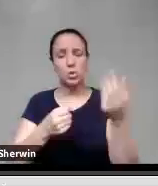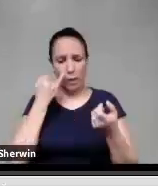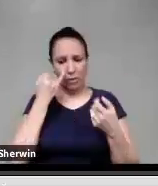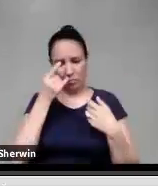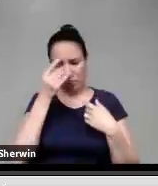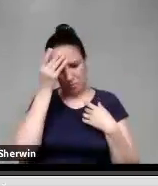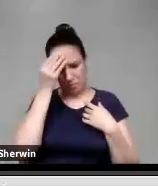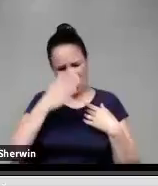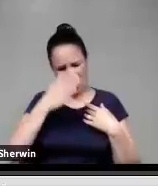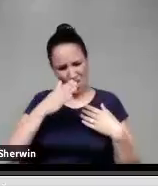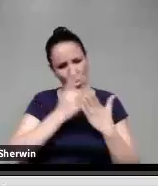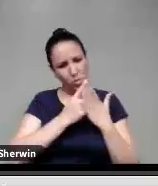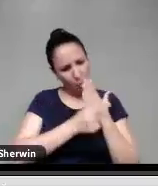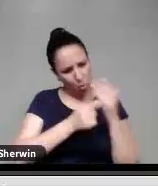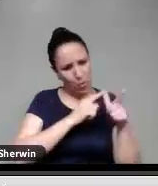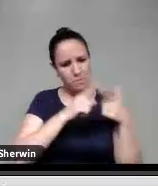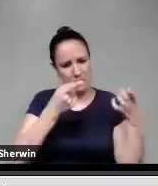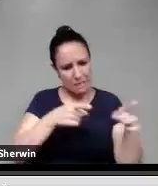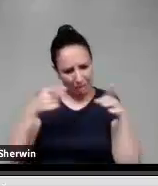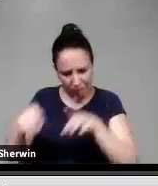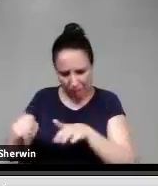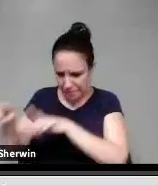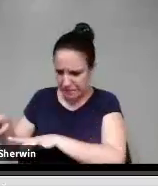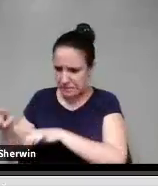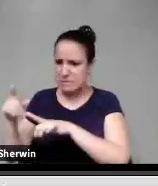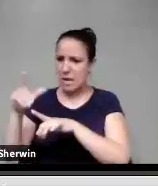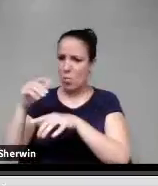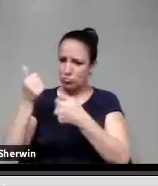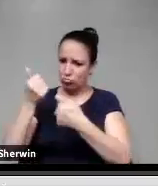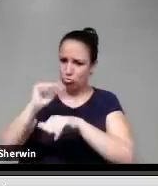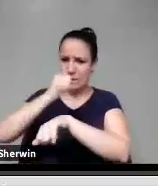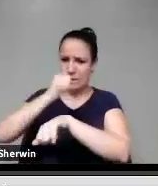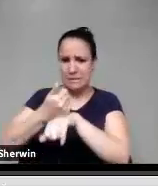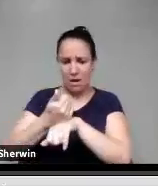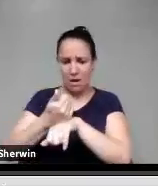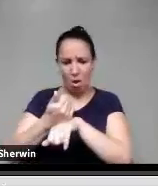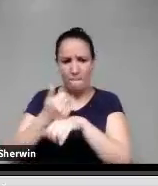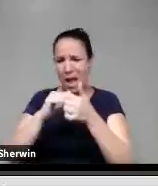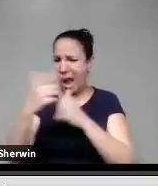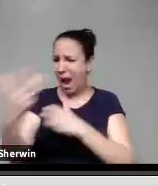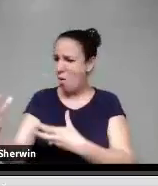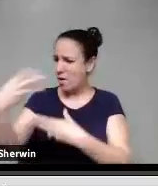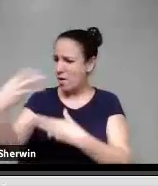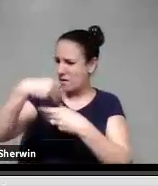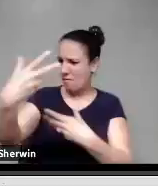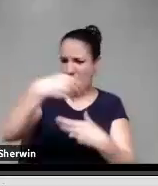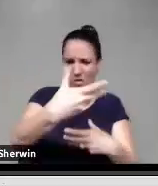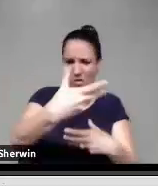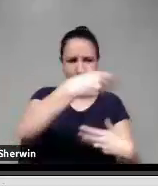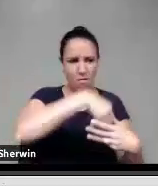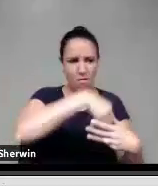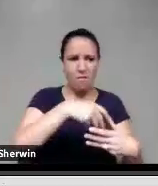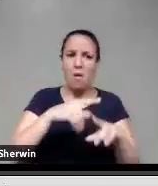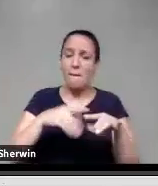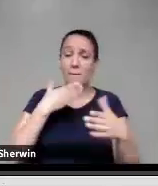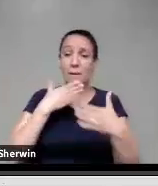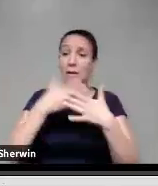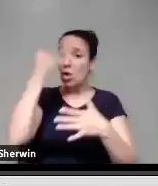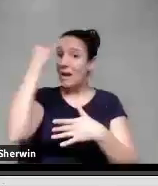your events, how are we going to involve the people that we're trying to target, it's a good thing to sit down and make a list. Just brainstorm with